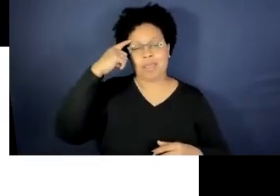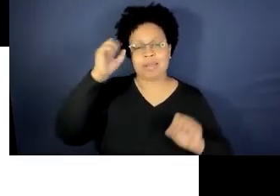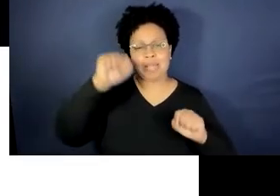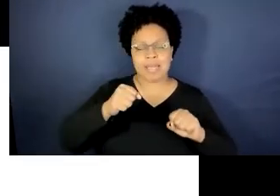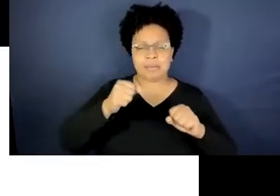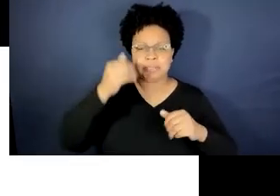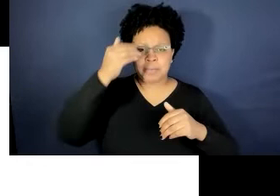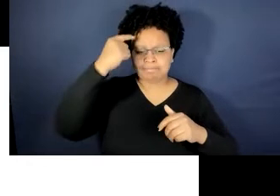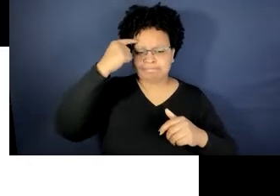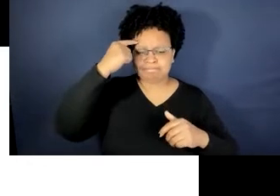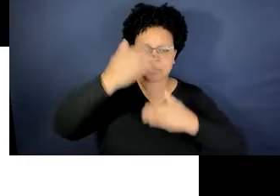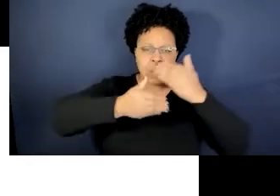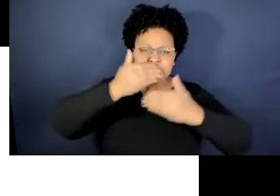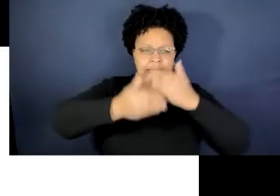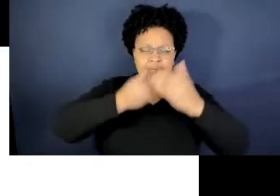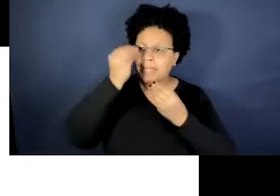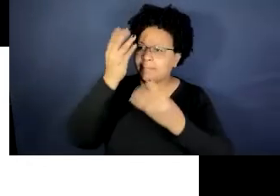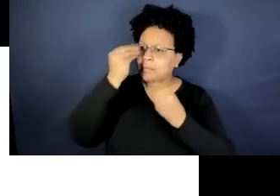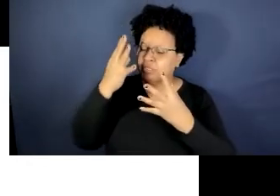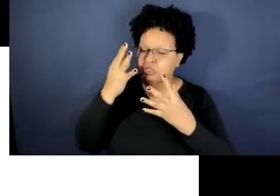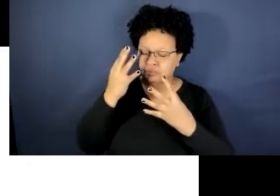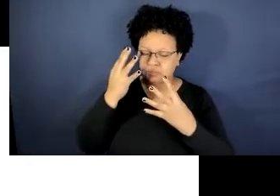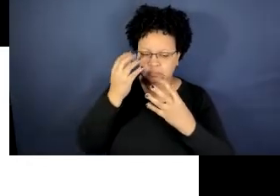information, and they can respond.